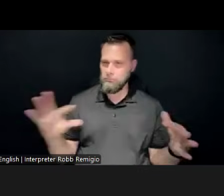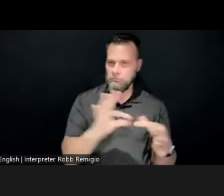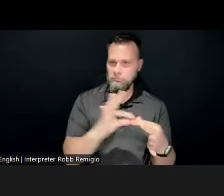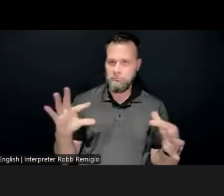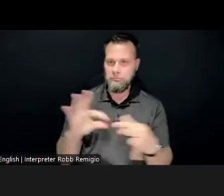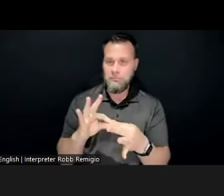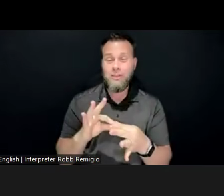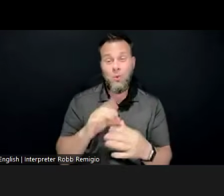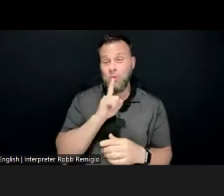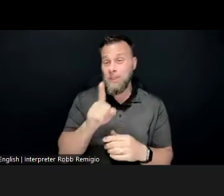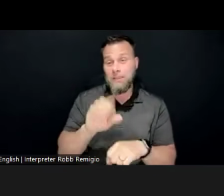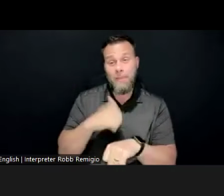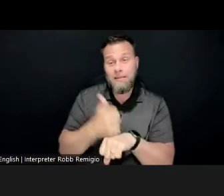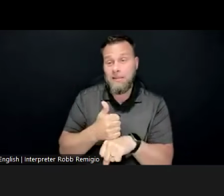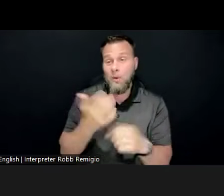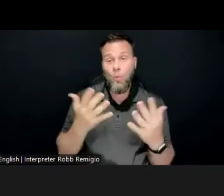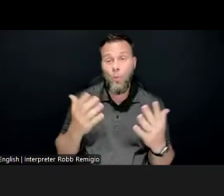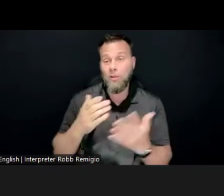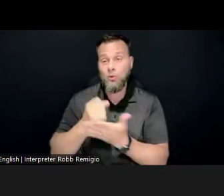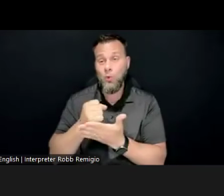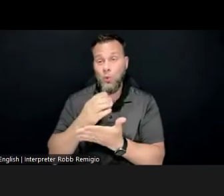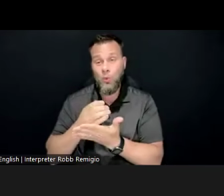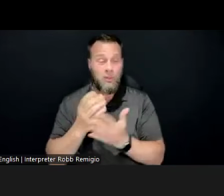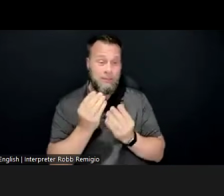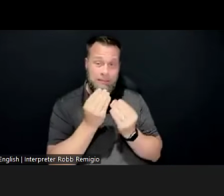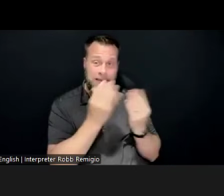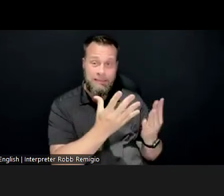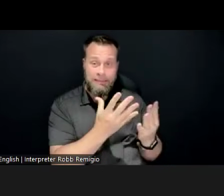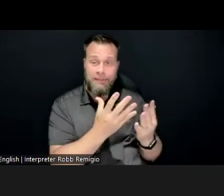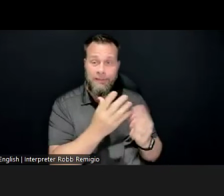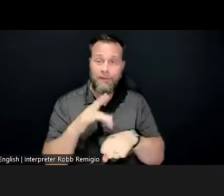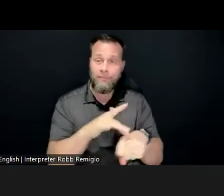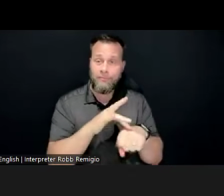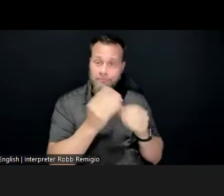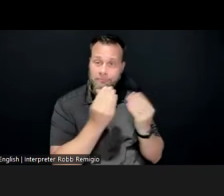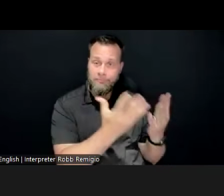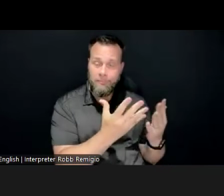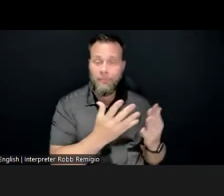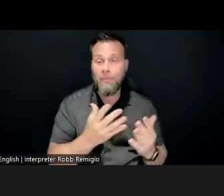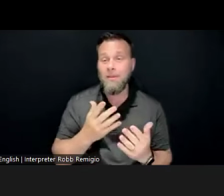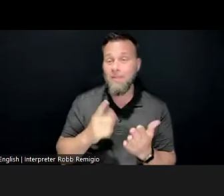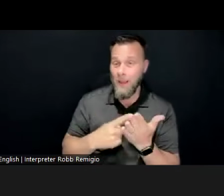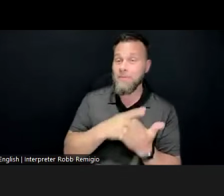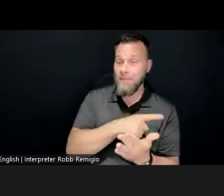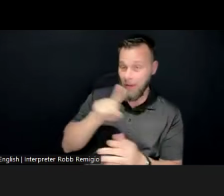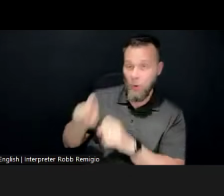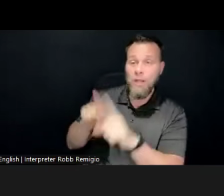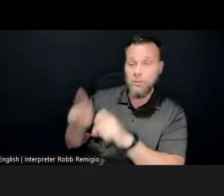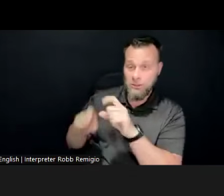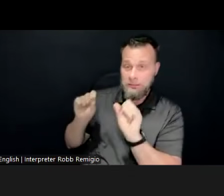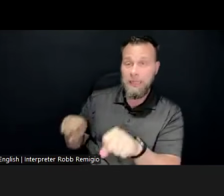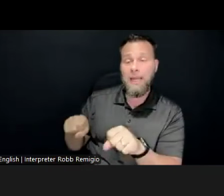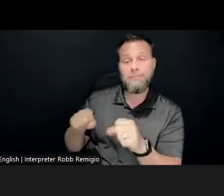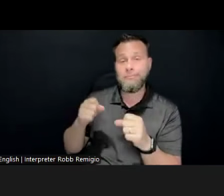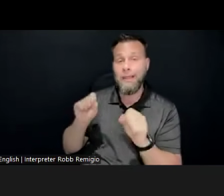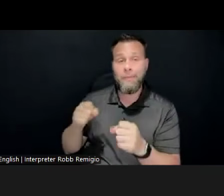information that they're given. Sometimes youth are able to ask questions to people above their caseworker, like an outreach worker or someone